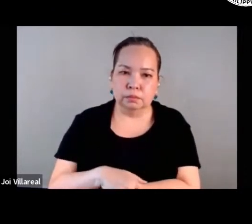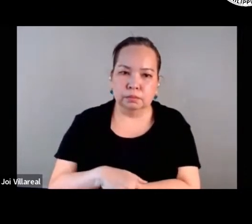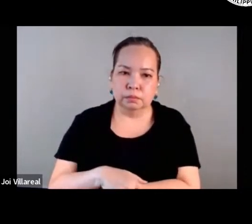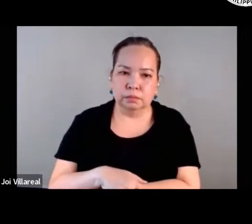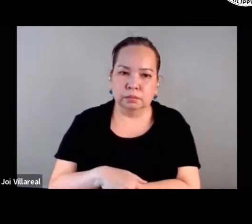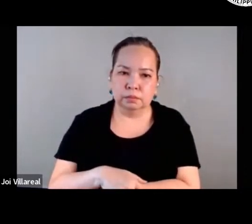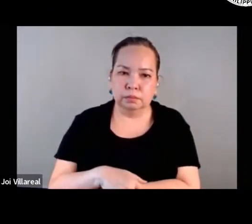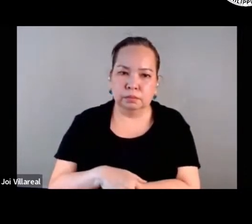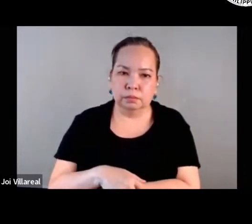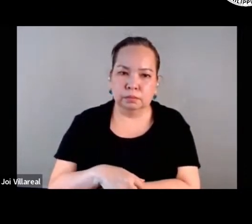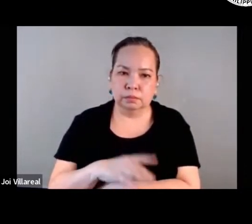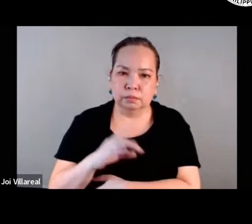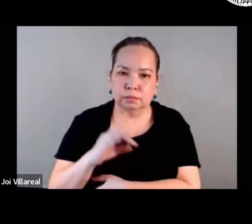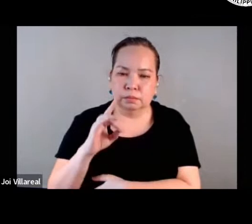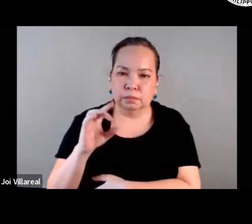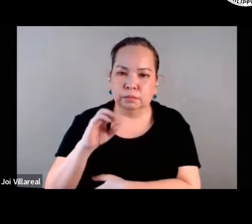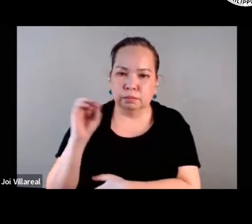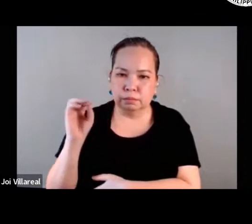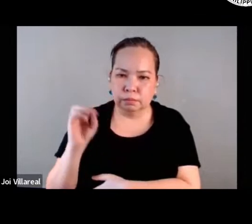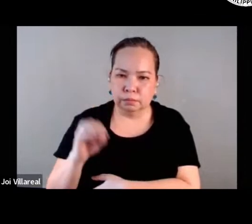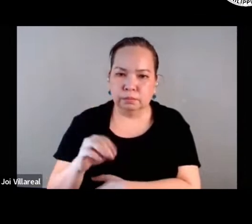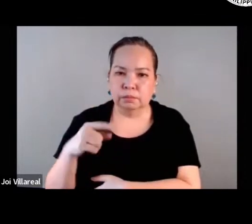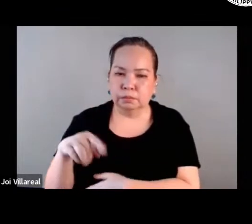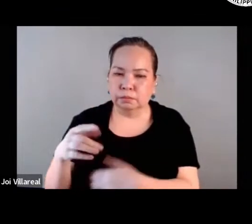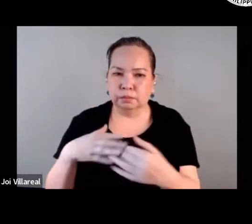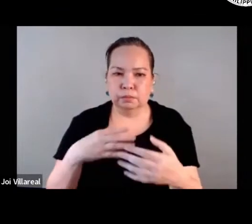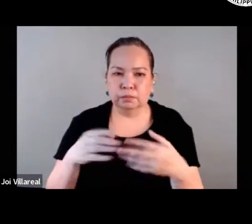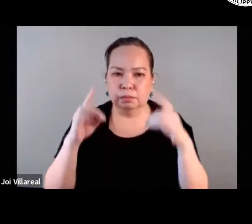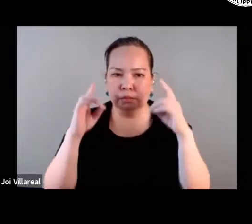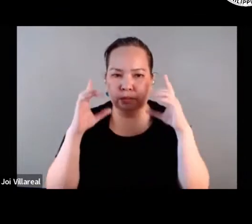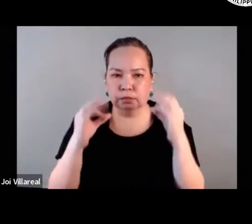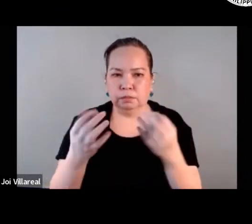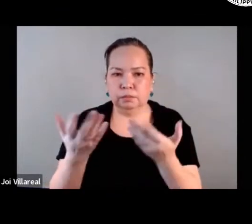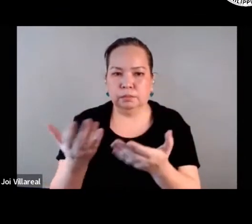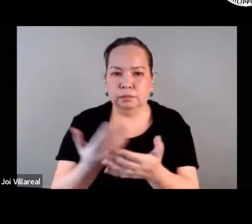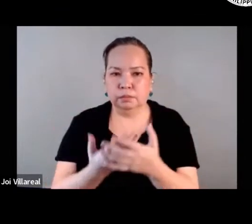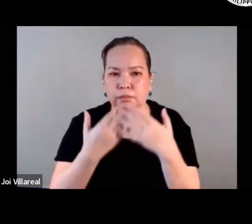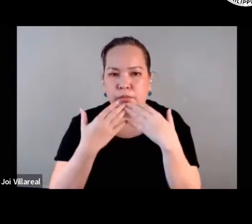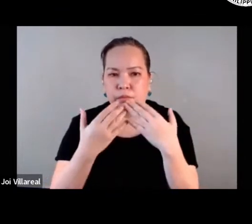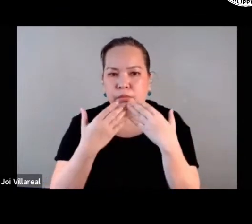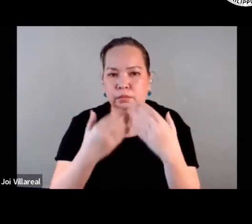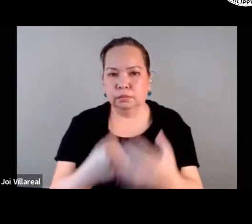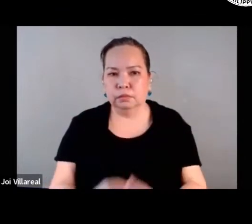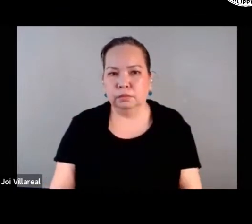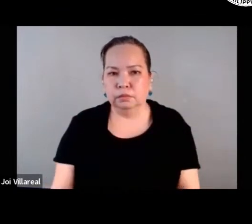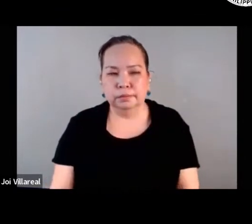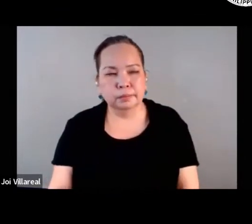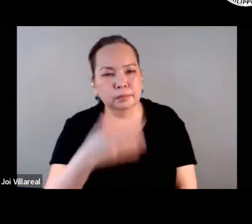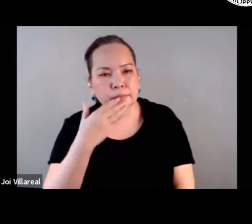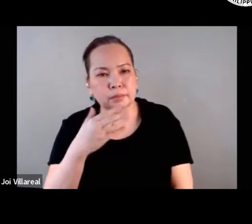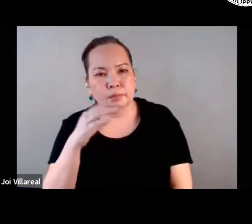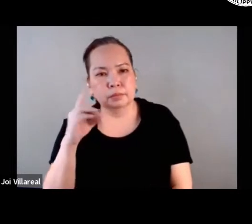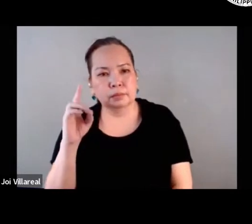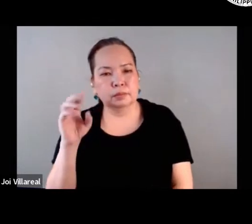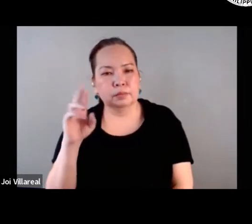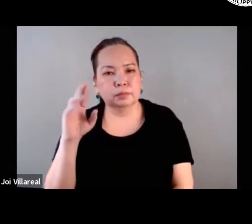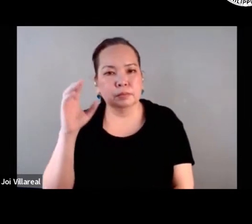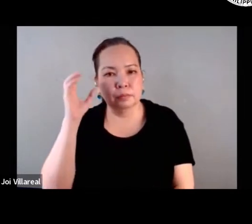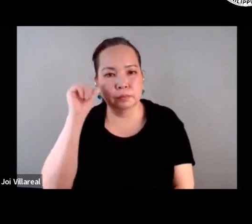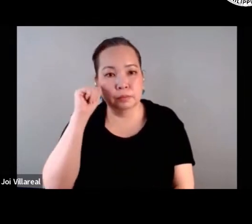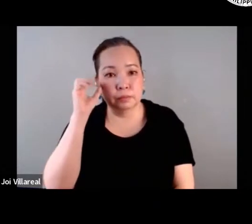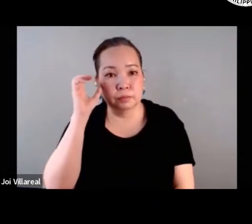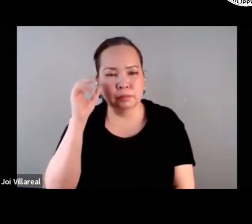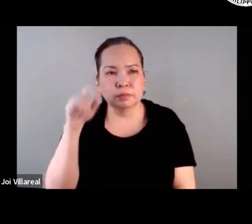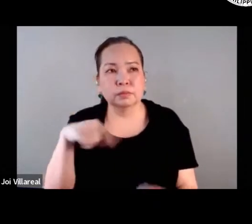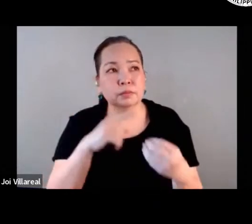100% makikiisa sa kung anong pan ang mapagpasyahan. Yeah. Marami po salamat. Thank you, Dr. Casanova. But again, with respect to the